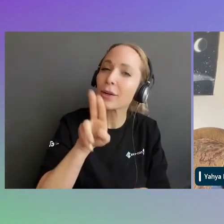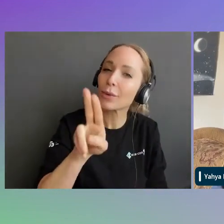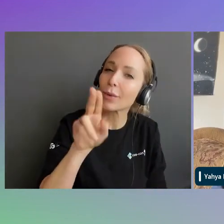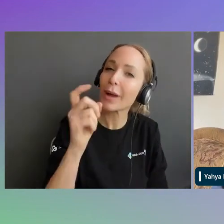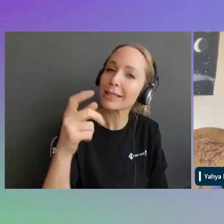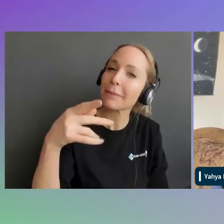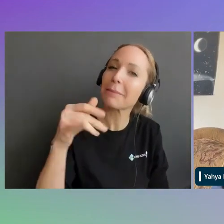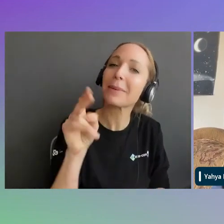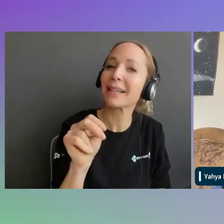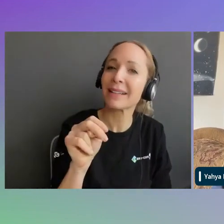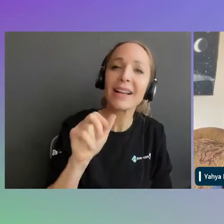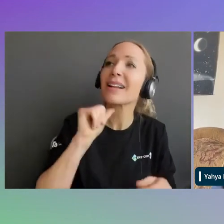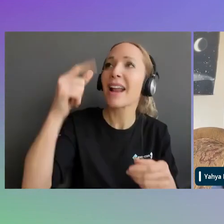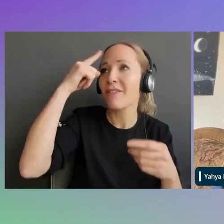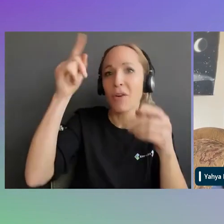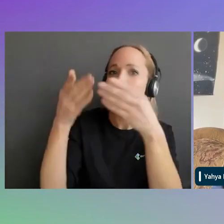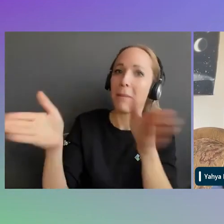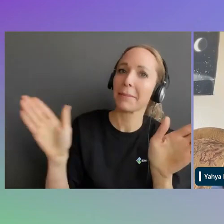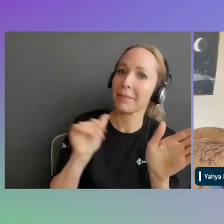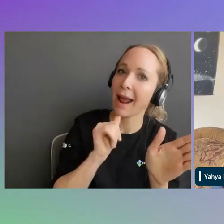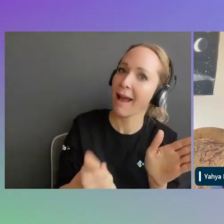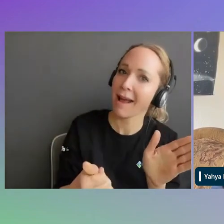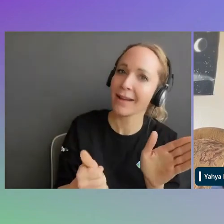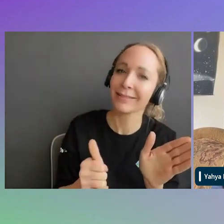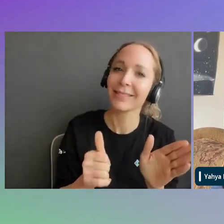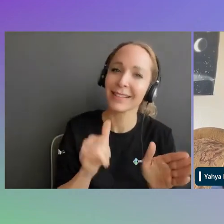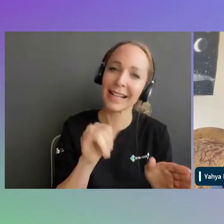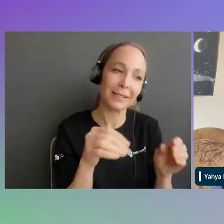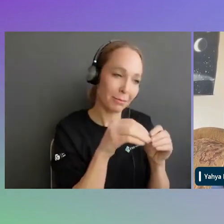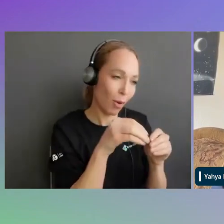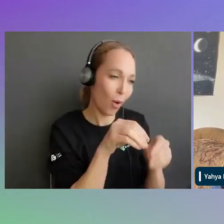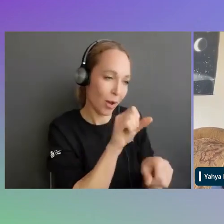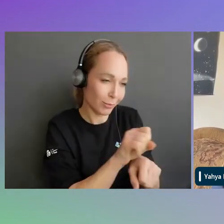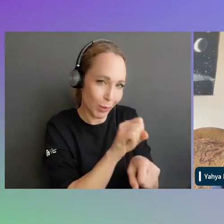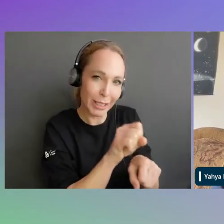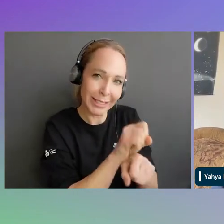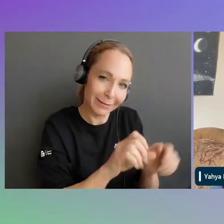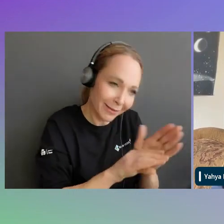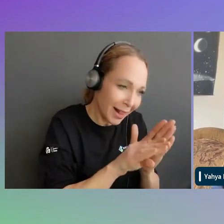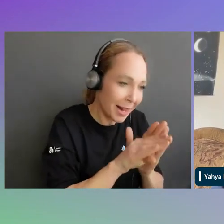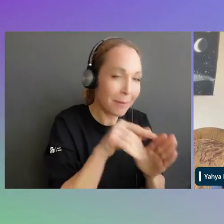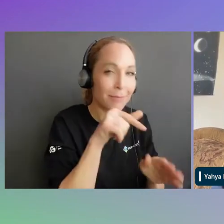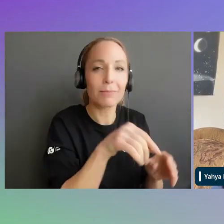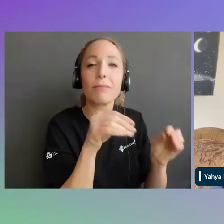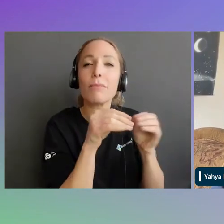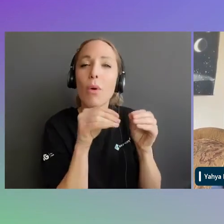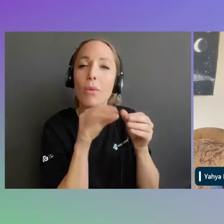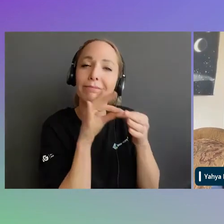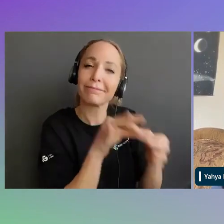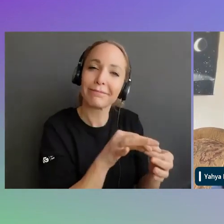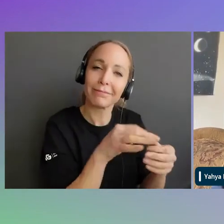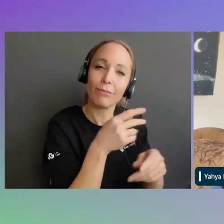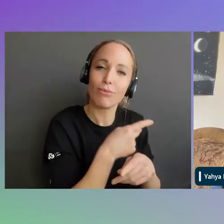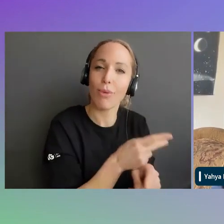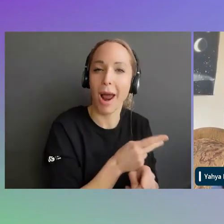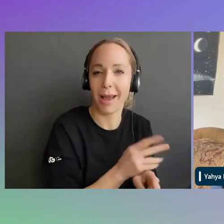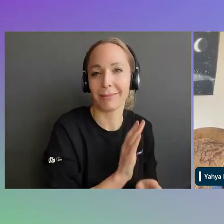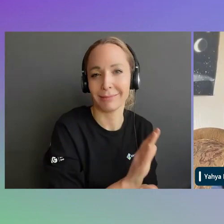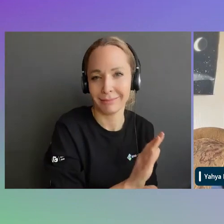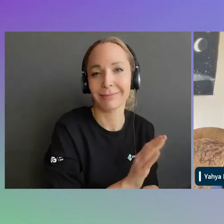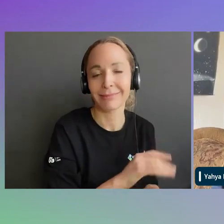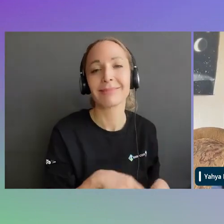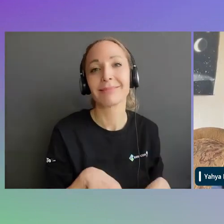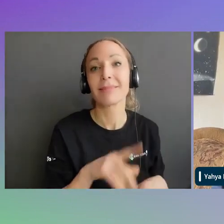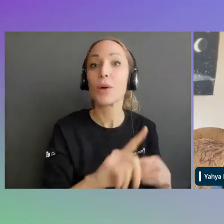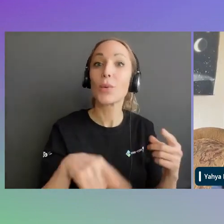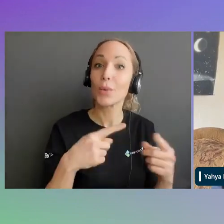works. A lot of the things are also more product centric too. But once those designs are created